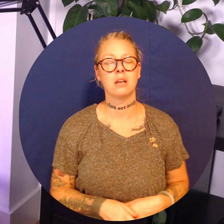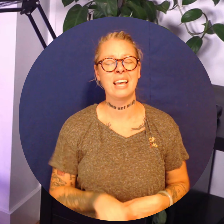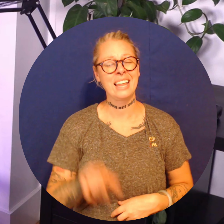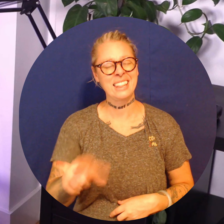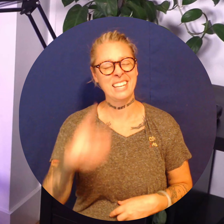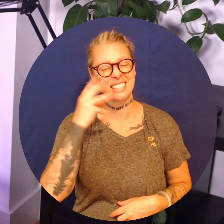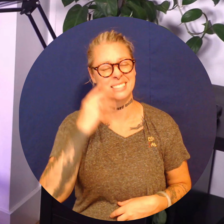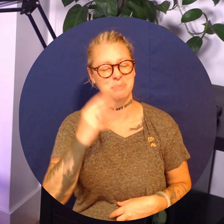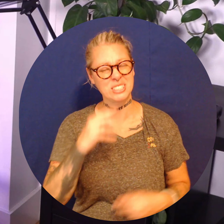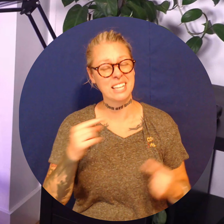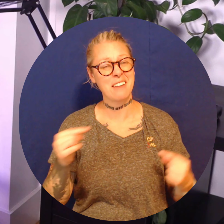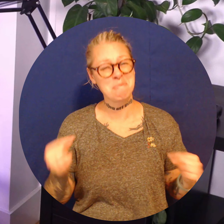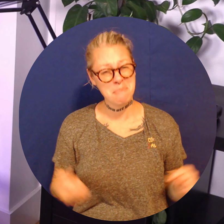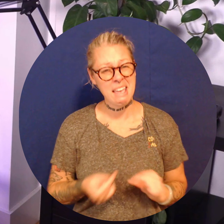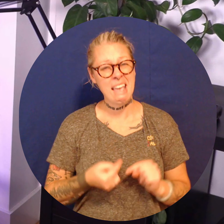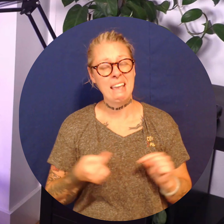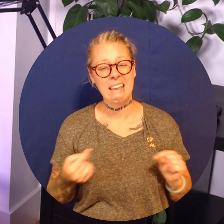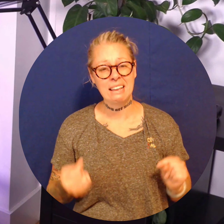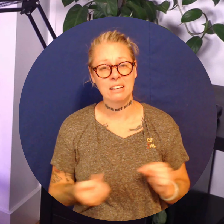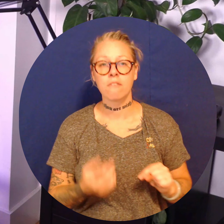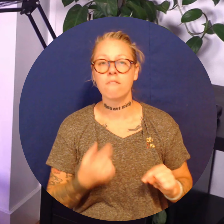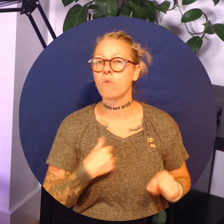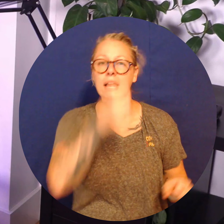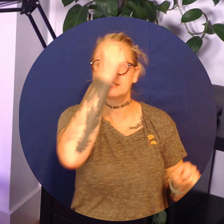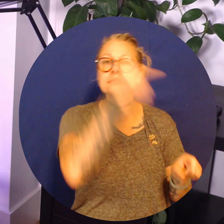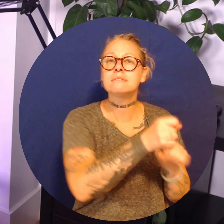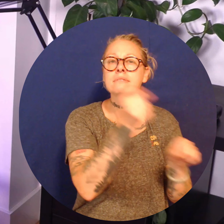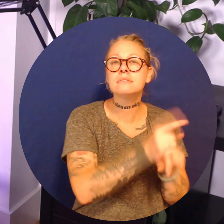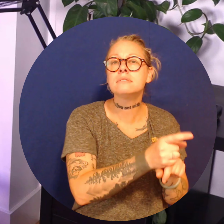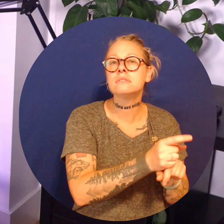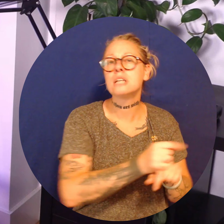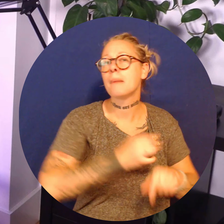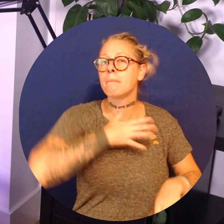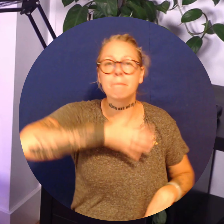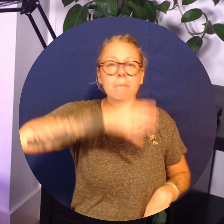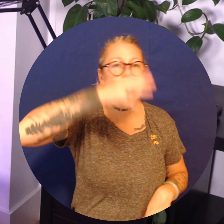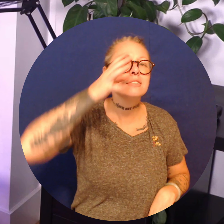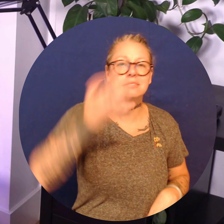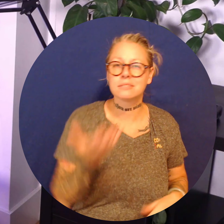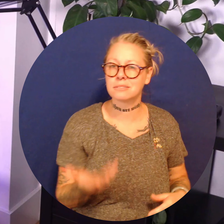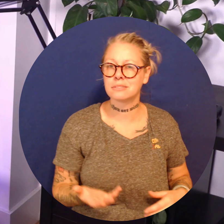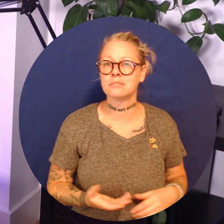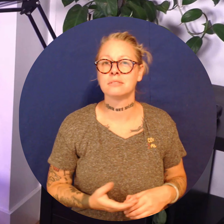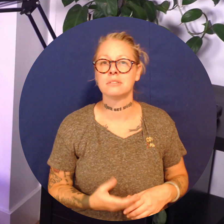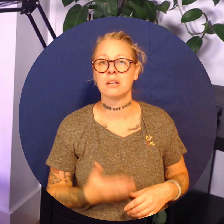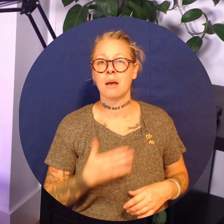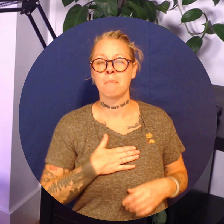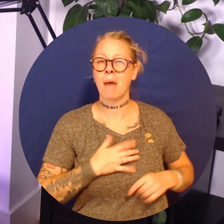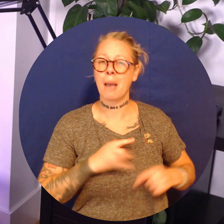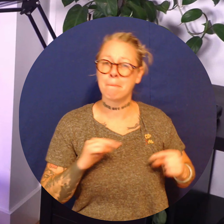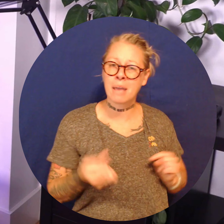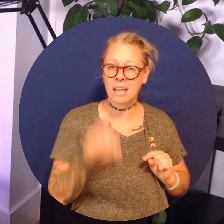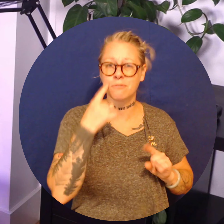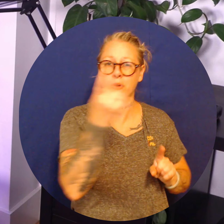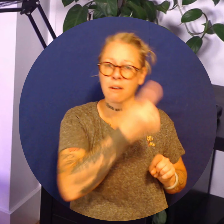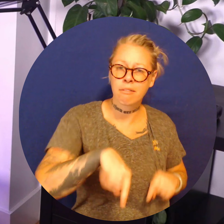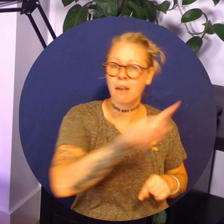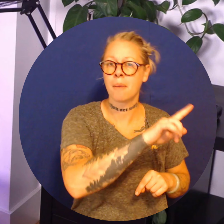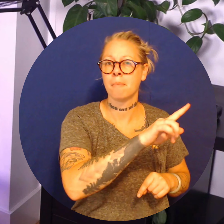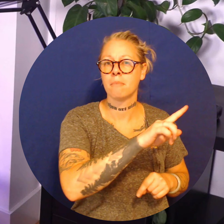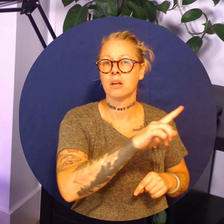of pain that i have felt for even siblings or my parents the level of